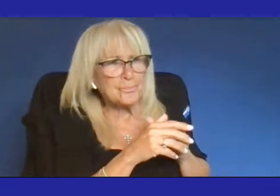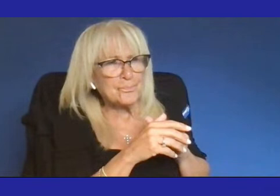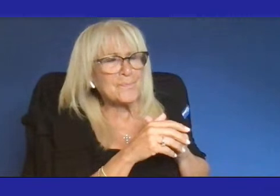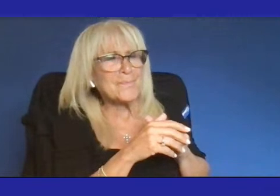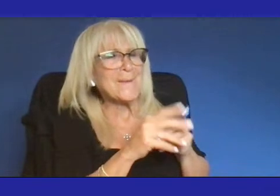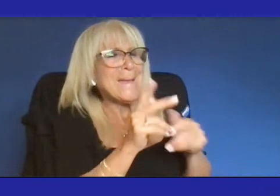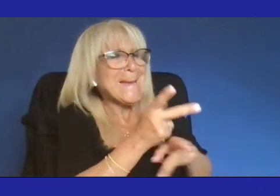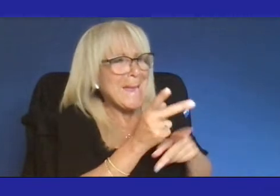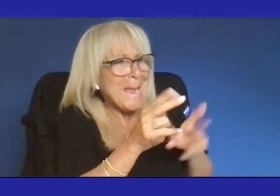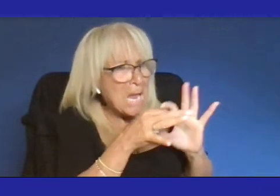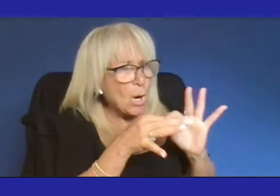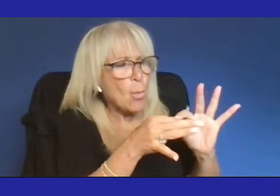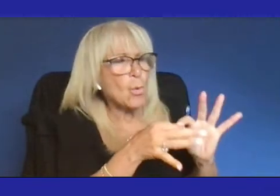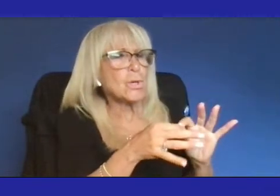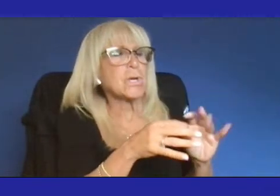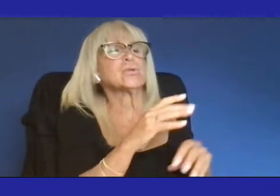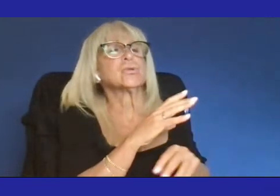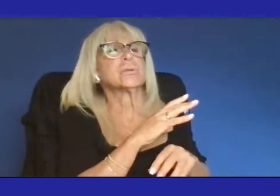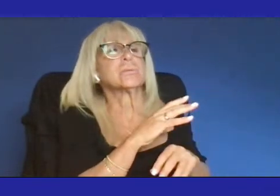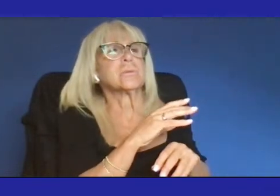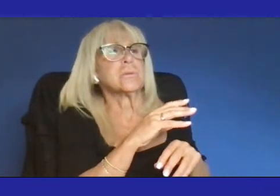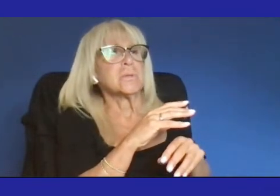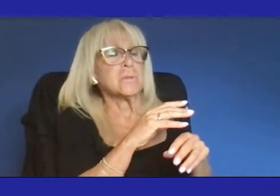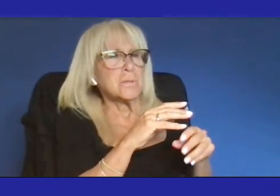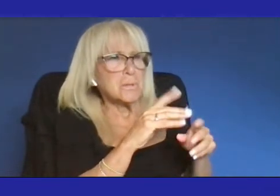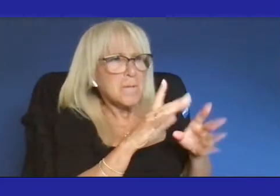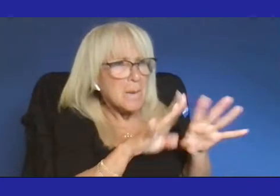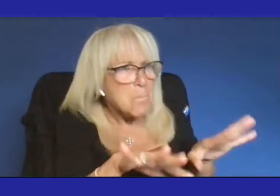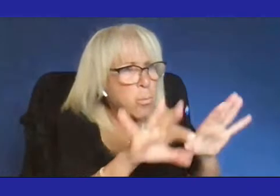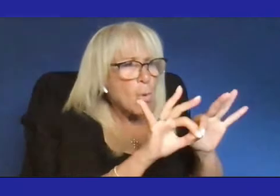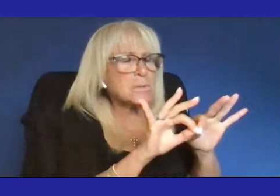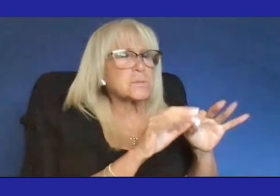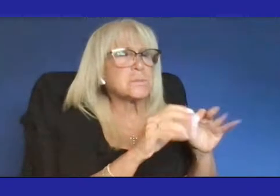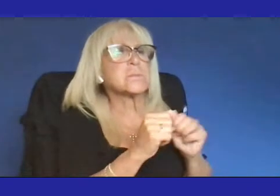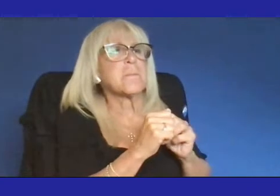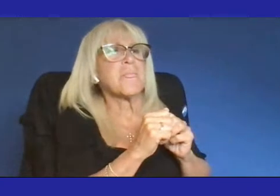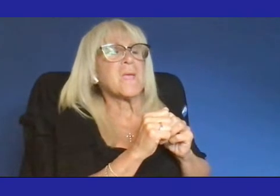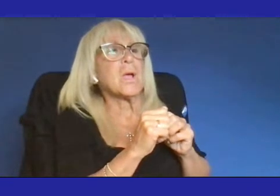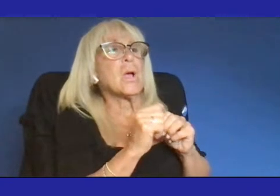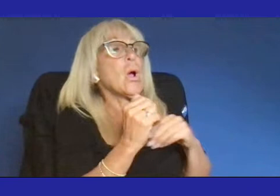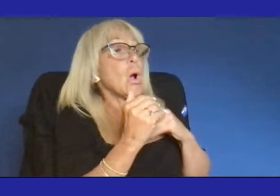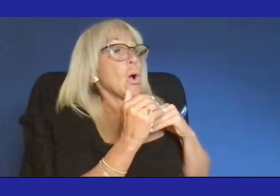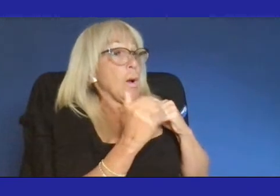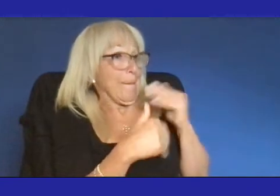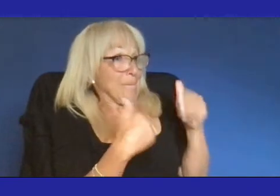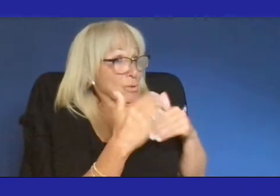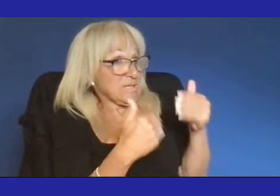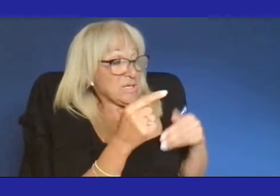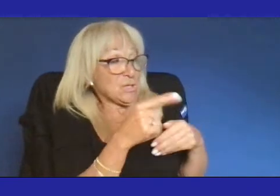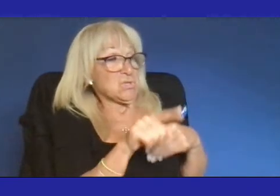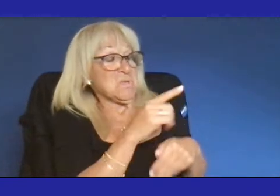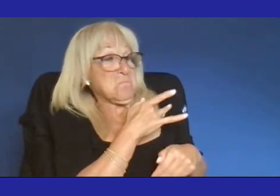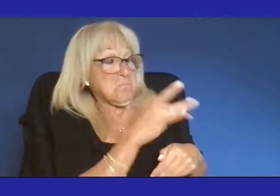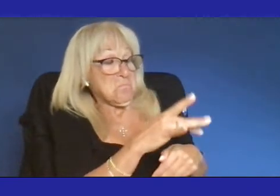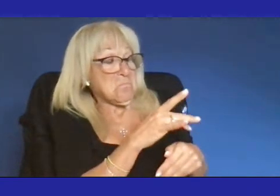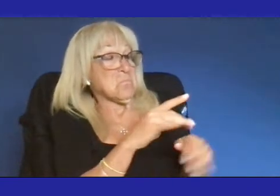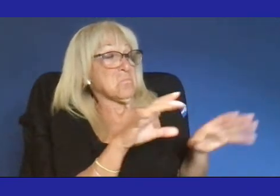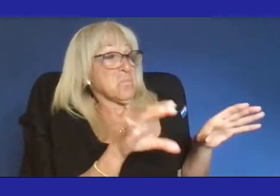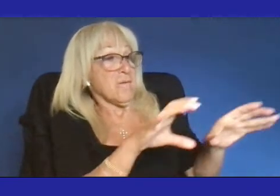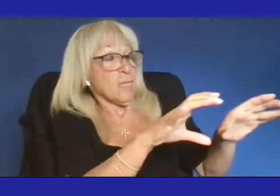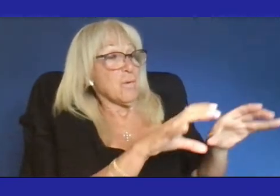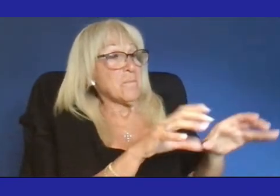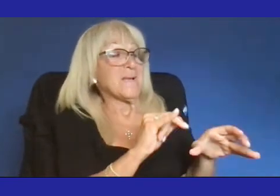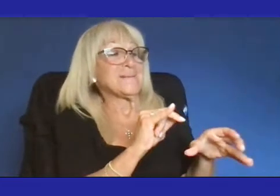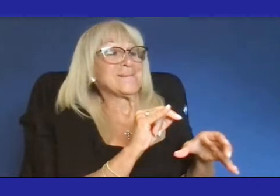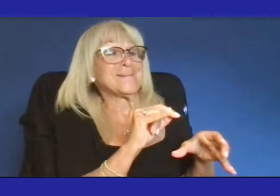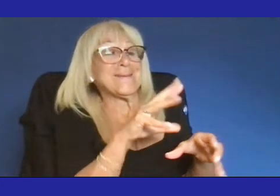there. But the procedures that typically they do perform, which is included on the second slide,